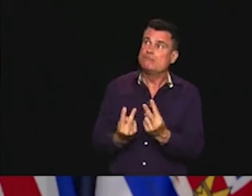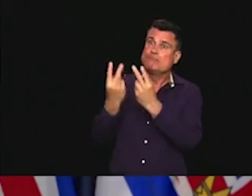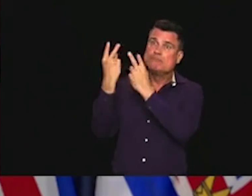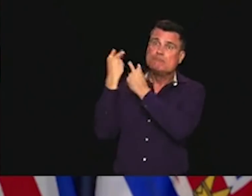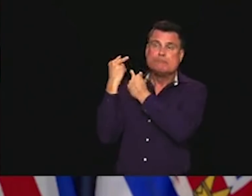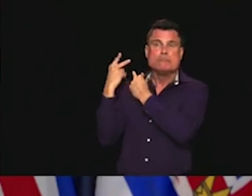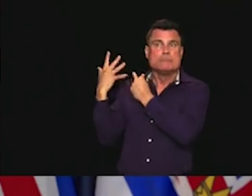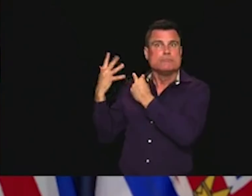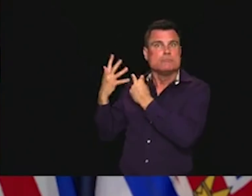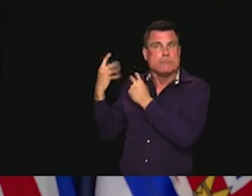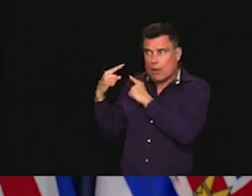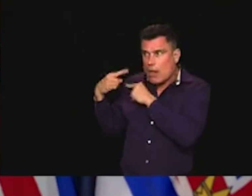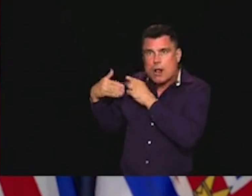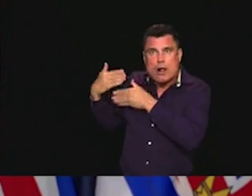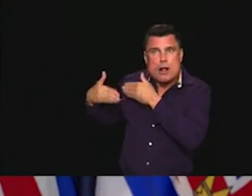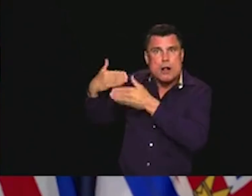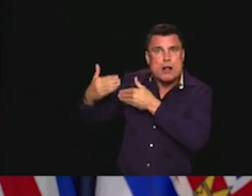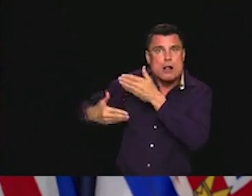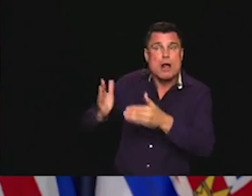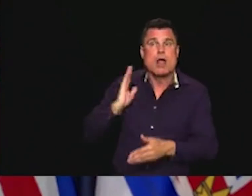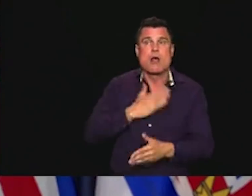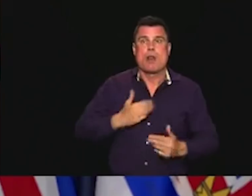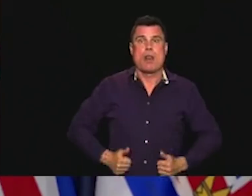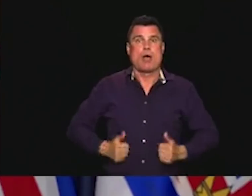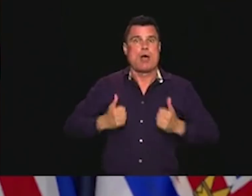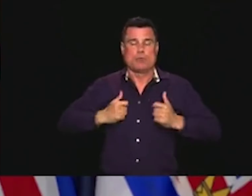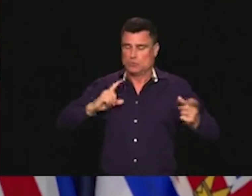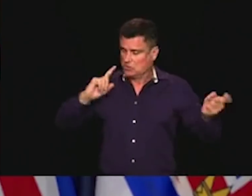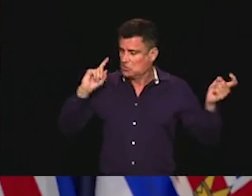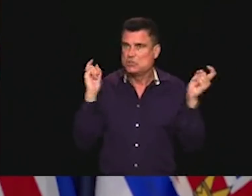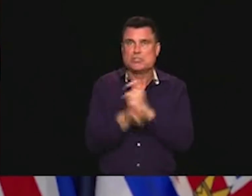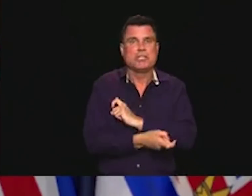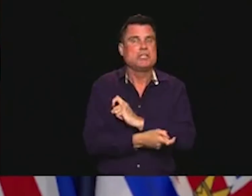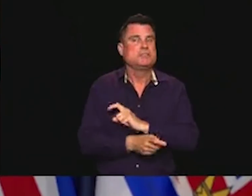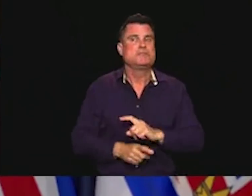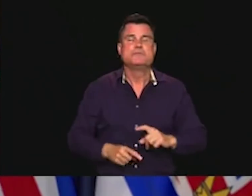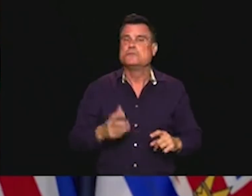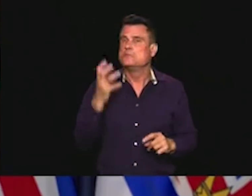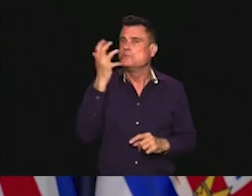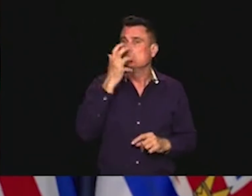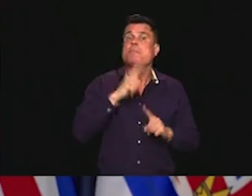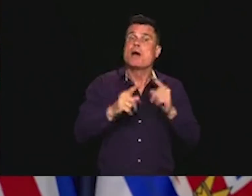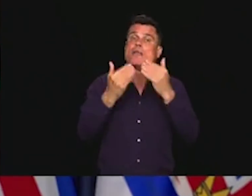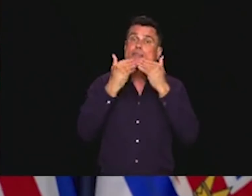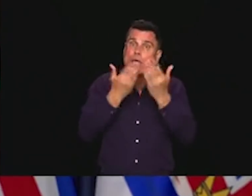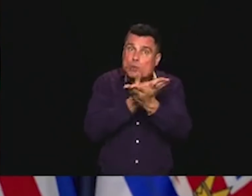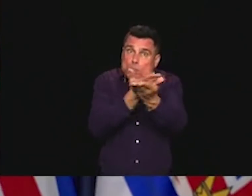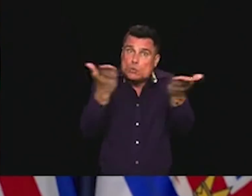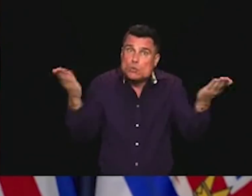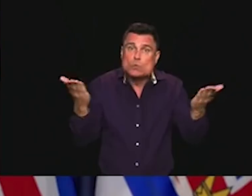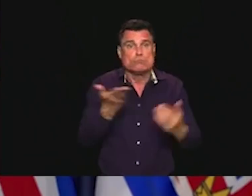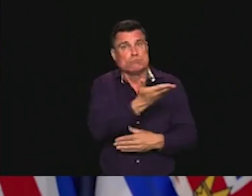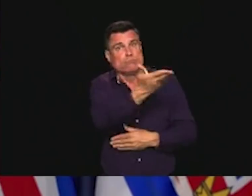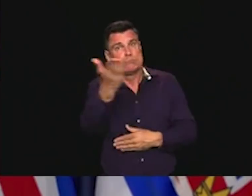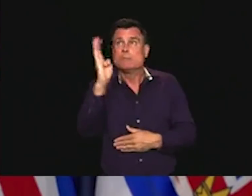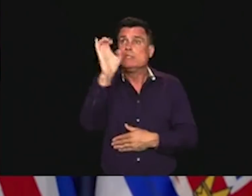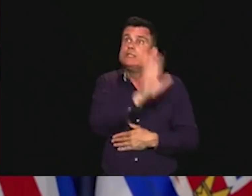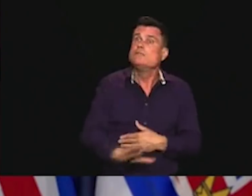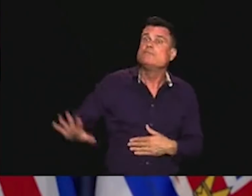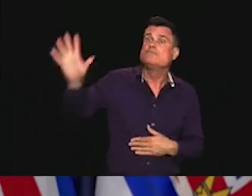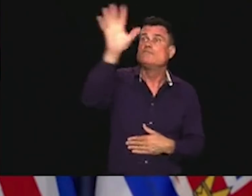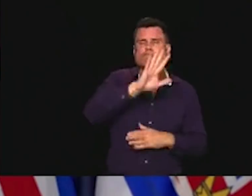back up and running for scheduled surgeries in the last little while. On January 21st, Dr. Henry and